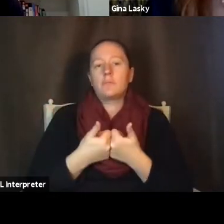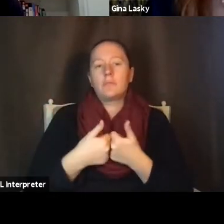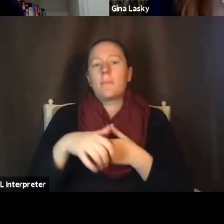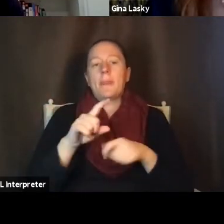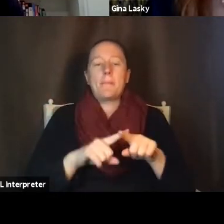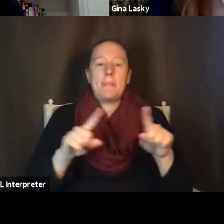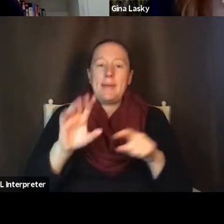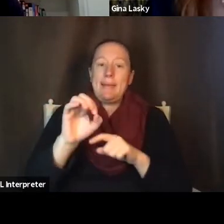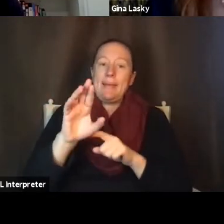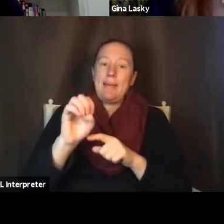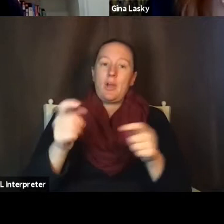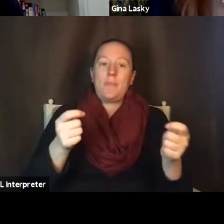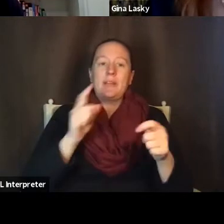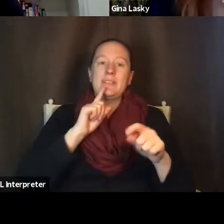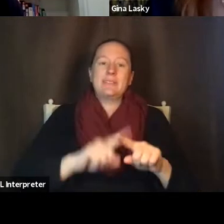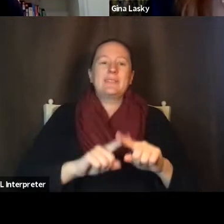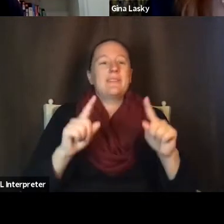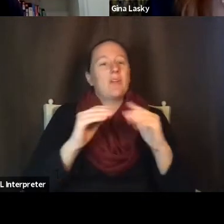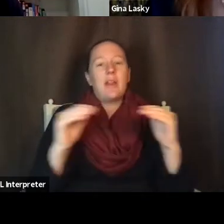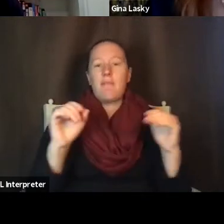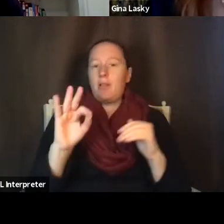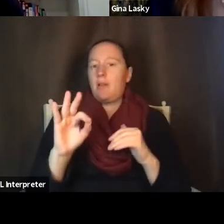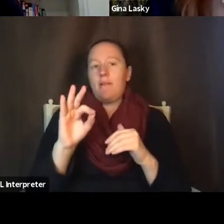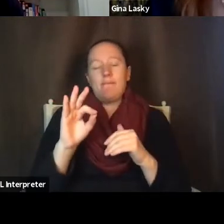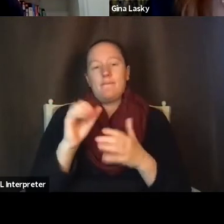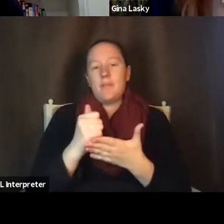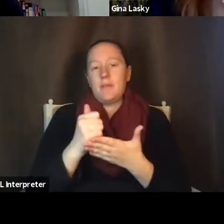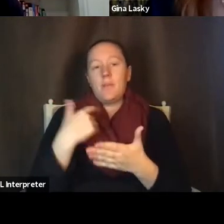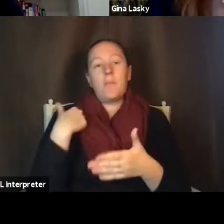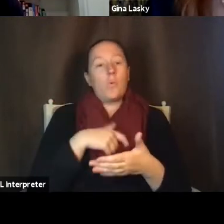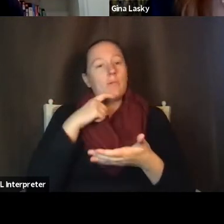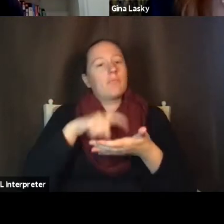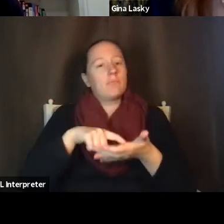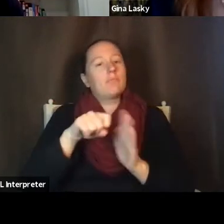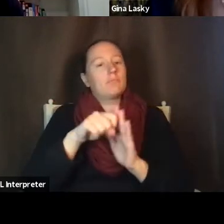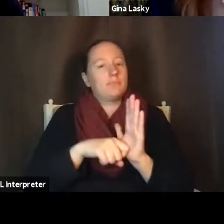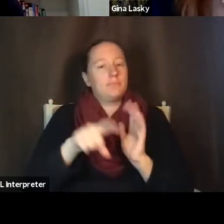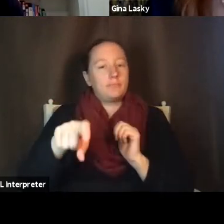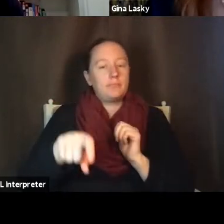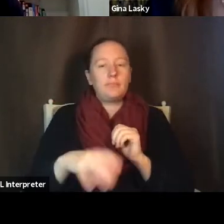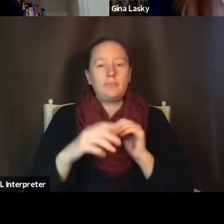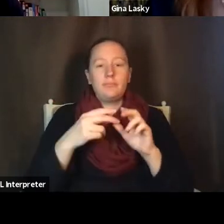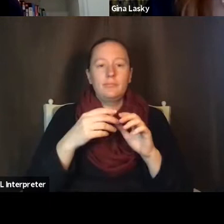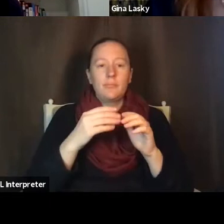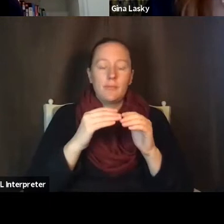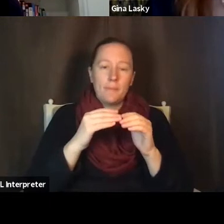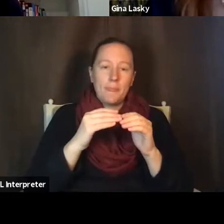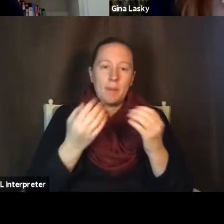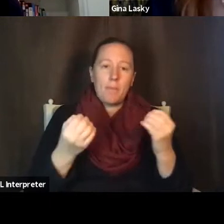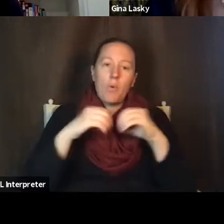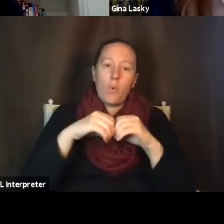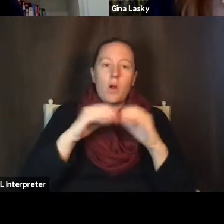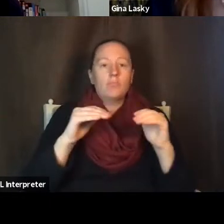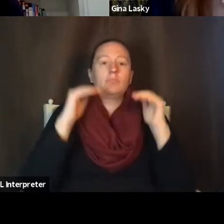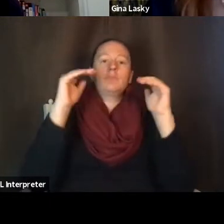care management is a different level of that, and it's what we see this data as really needing. So a higher level of data looking at